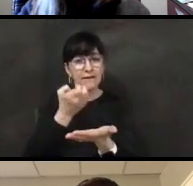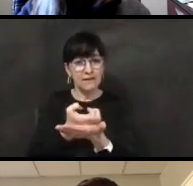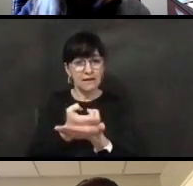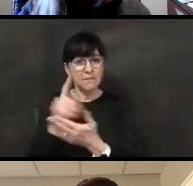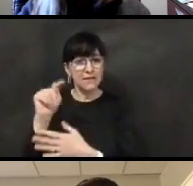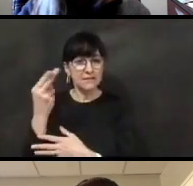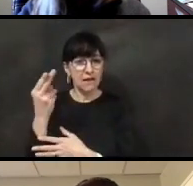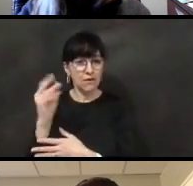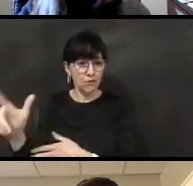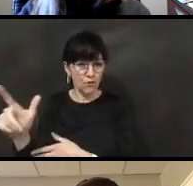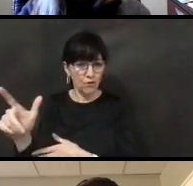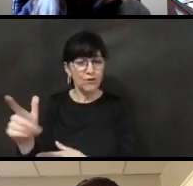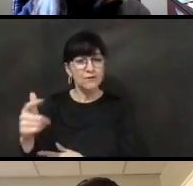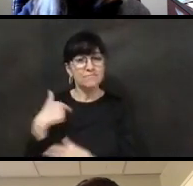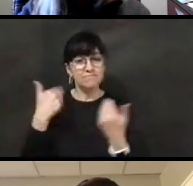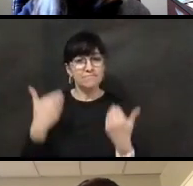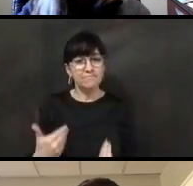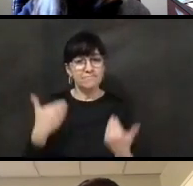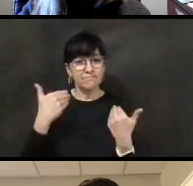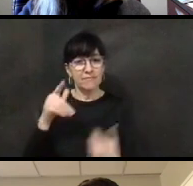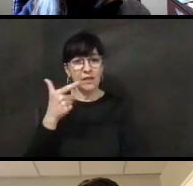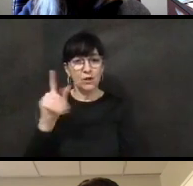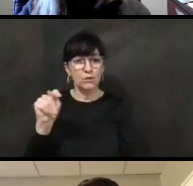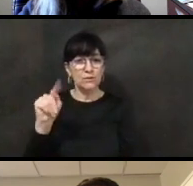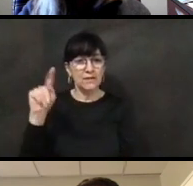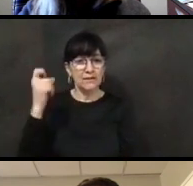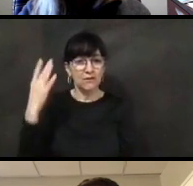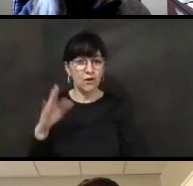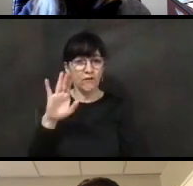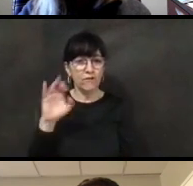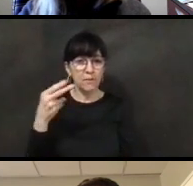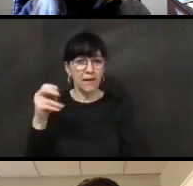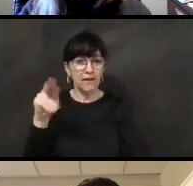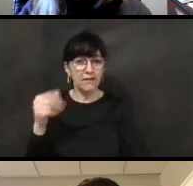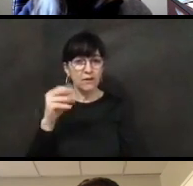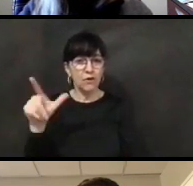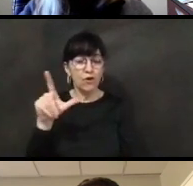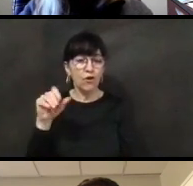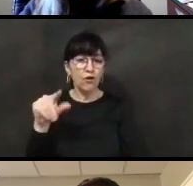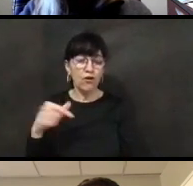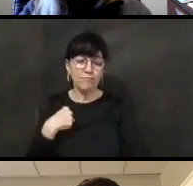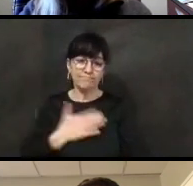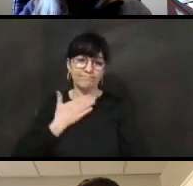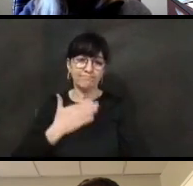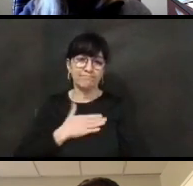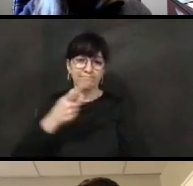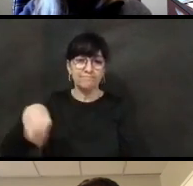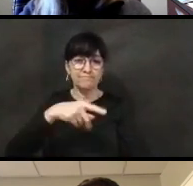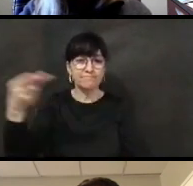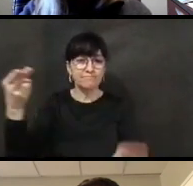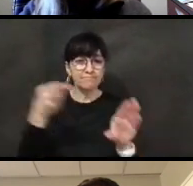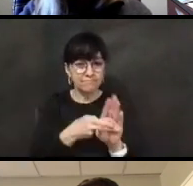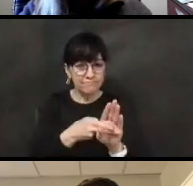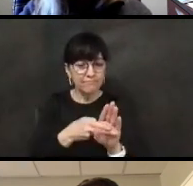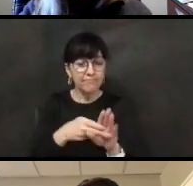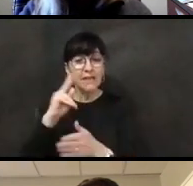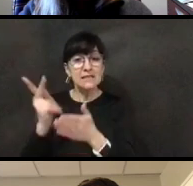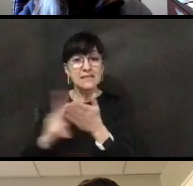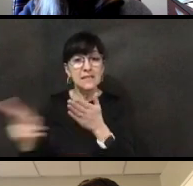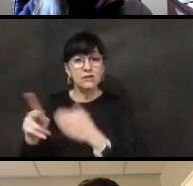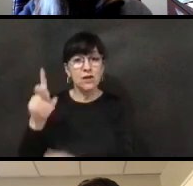Governor Bethany Hall-Long, and I'm really so happy that you've joined us this evening, along with our Secretary of Labor, Cerron Cade,